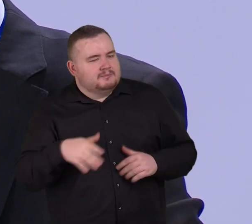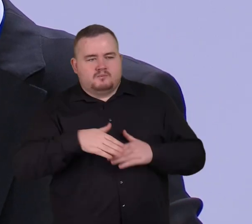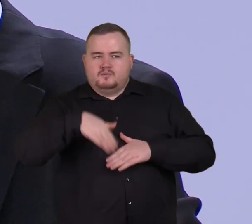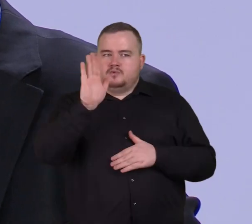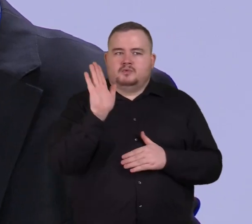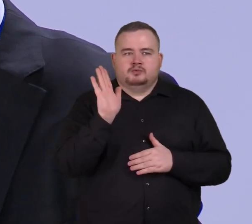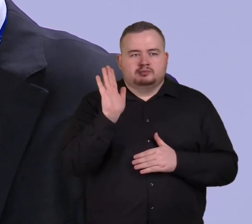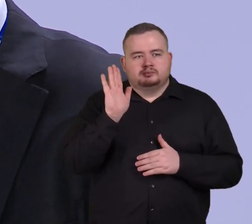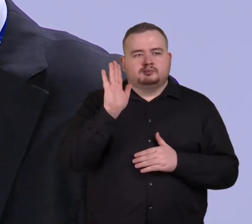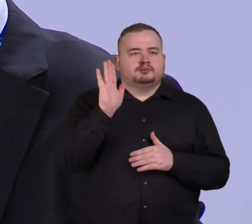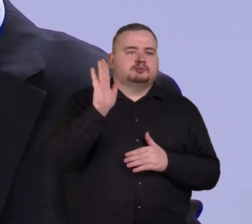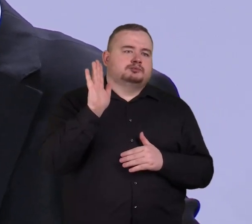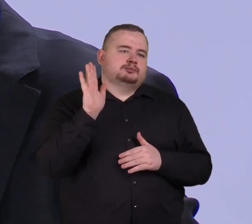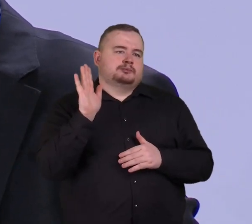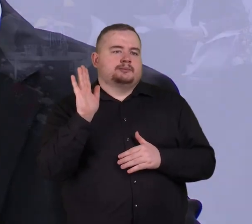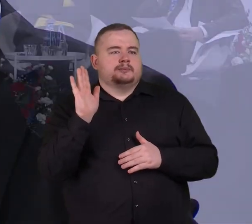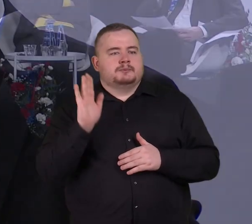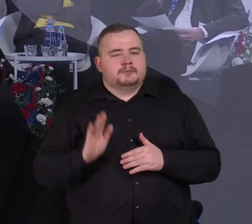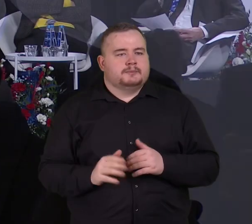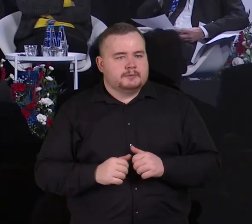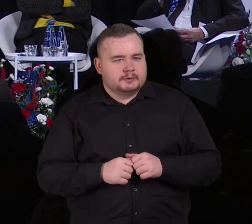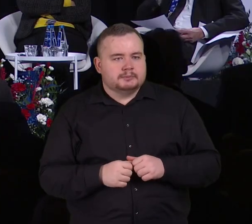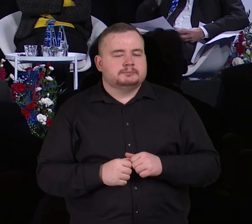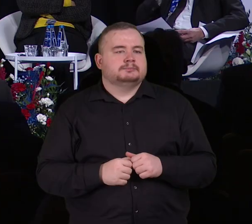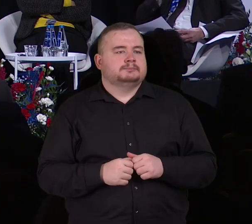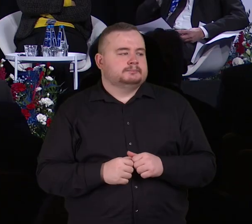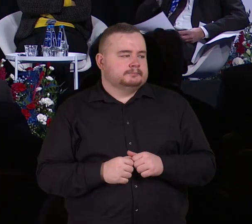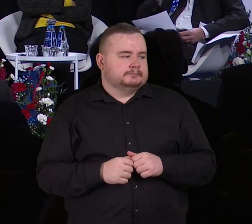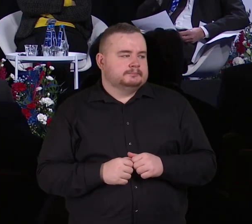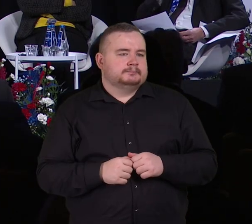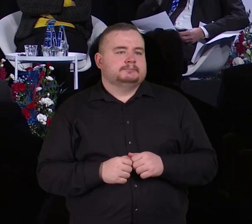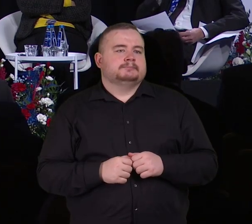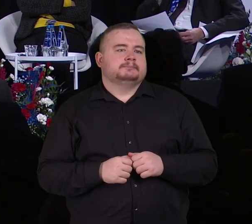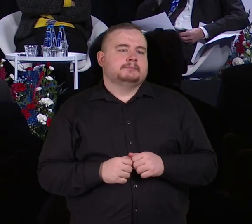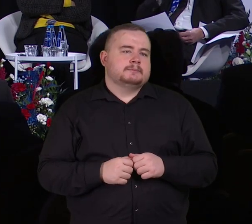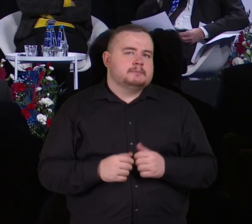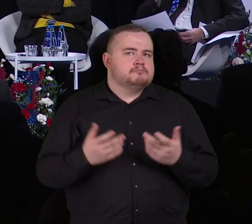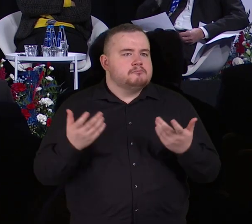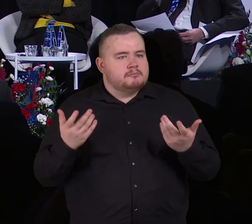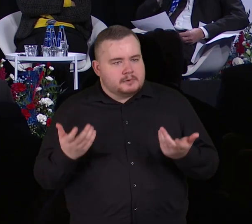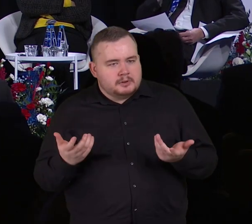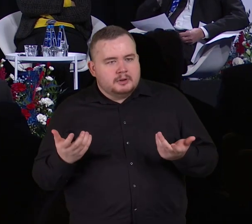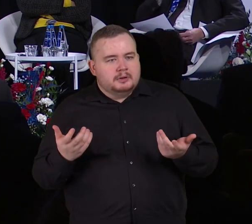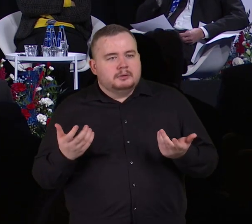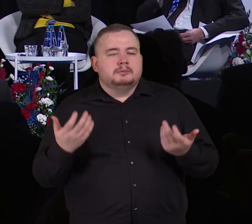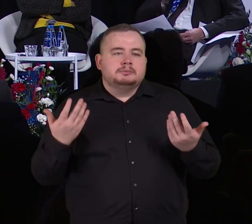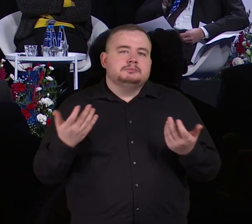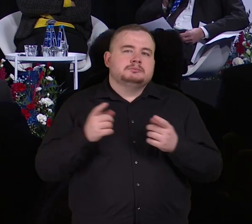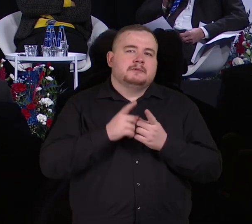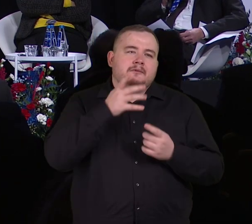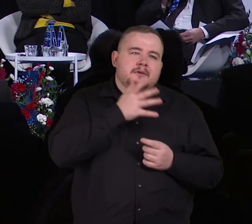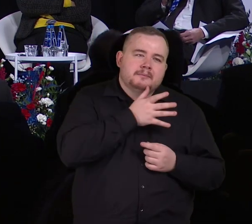think they will love it and never missing it. But it took a long time to get at the stadium.